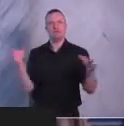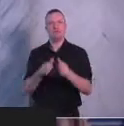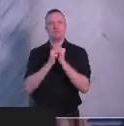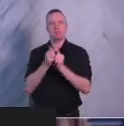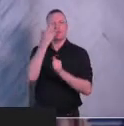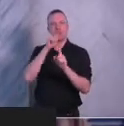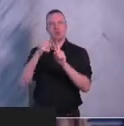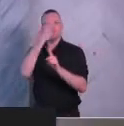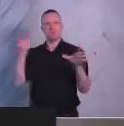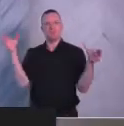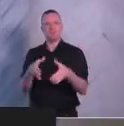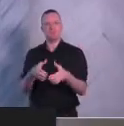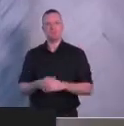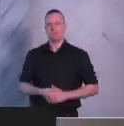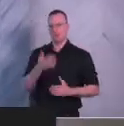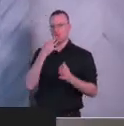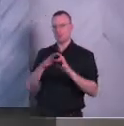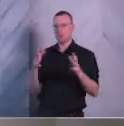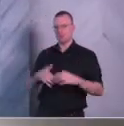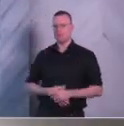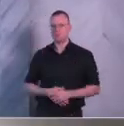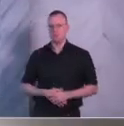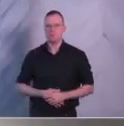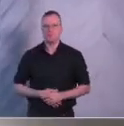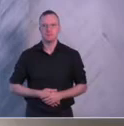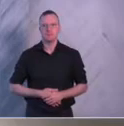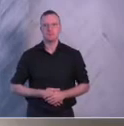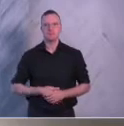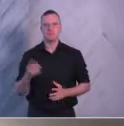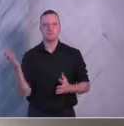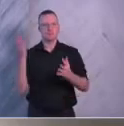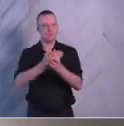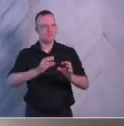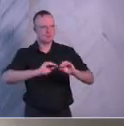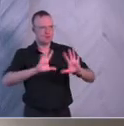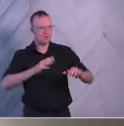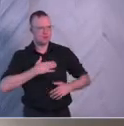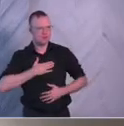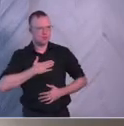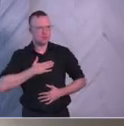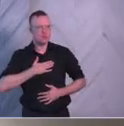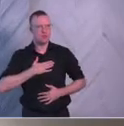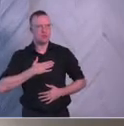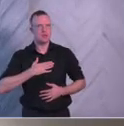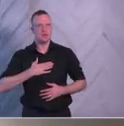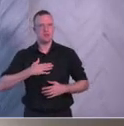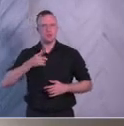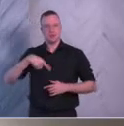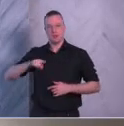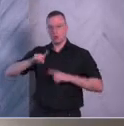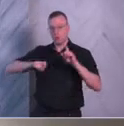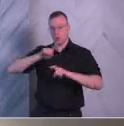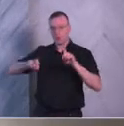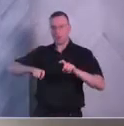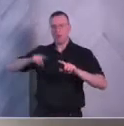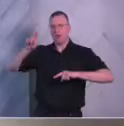face. Thank you very much, Shelley. So And Vicky, just clarification, please. These are questions,